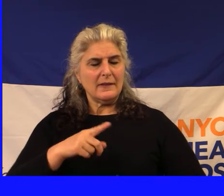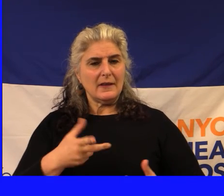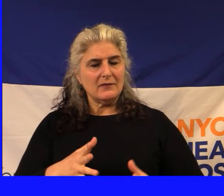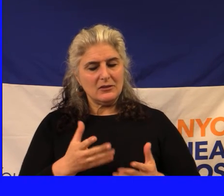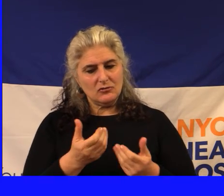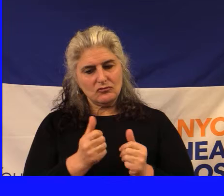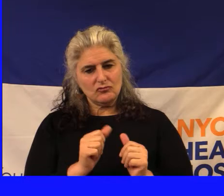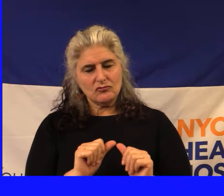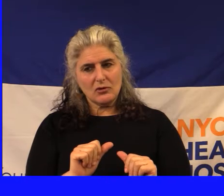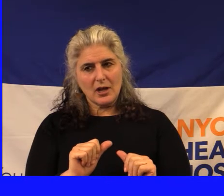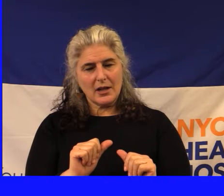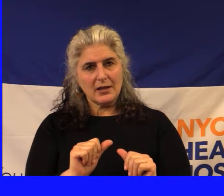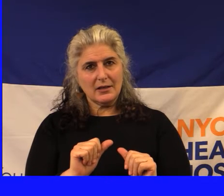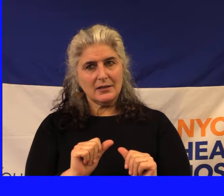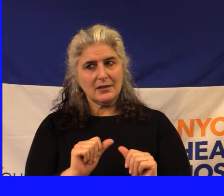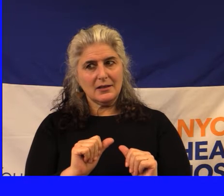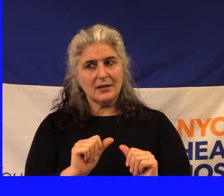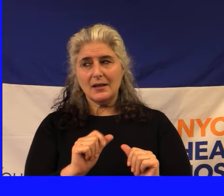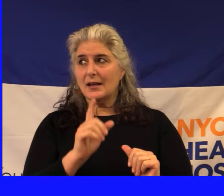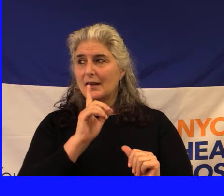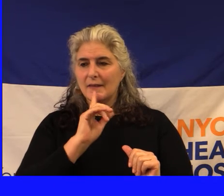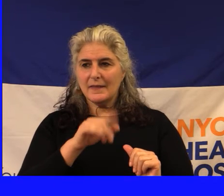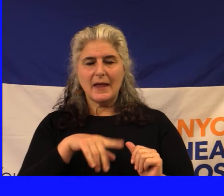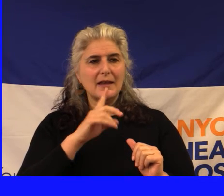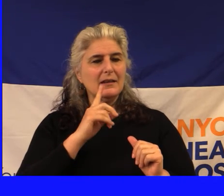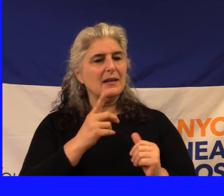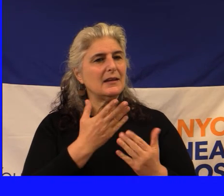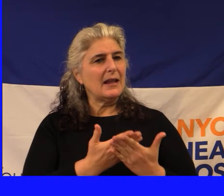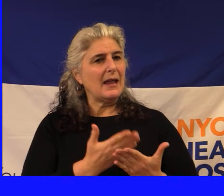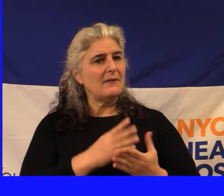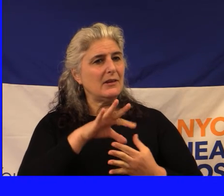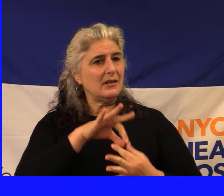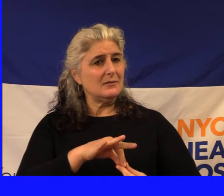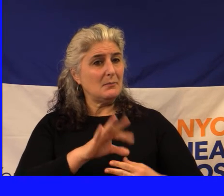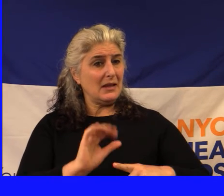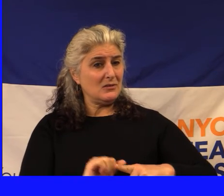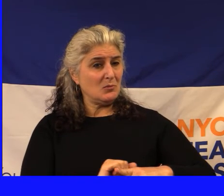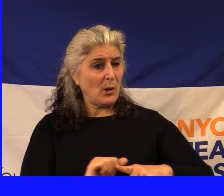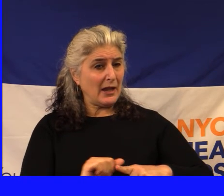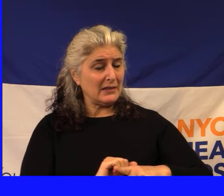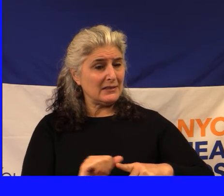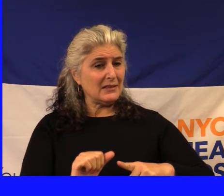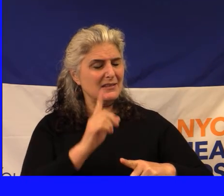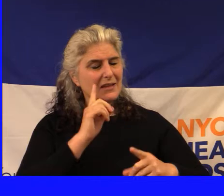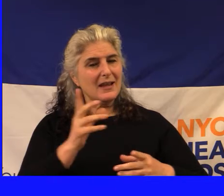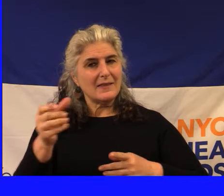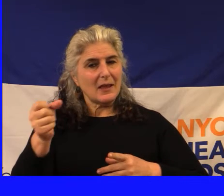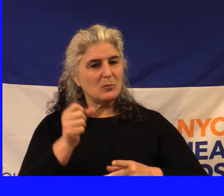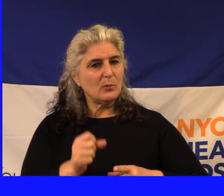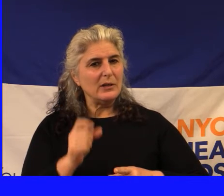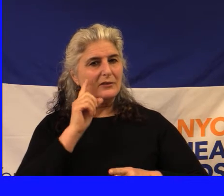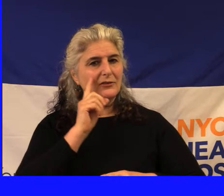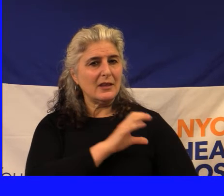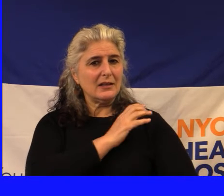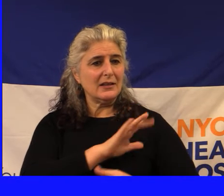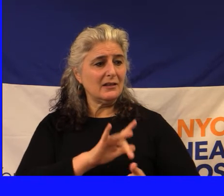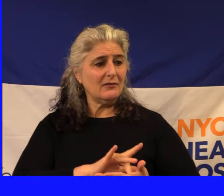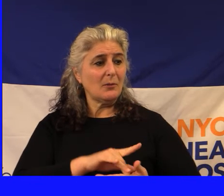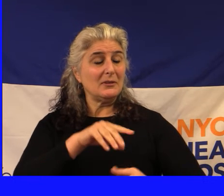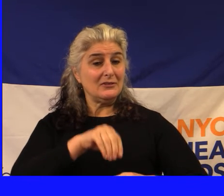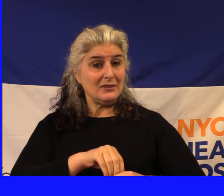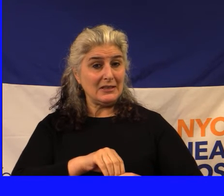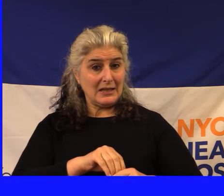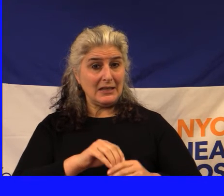an evidence-based practice, that bringing a clinical pharmacist into the picture to do